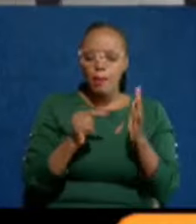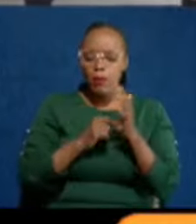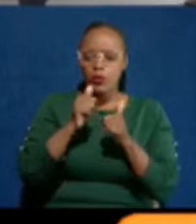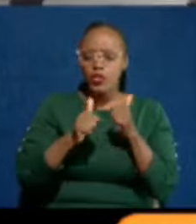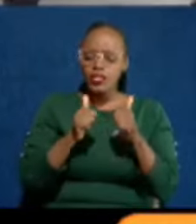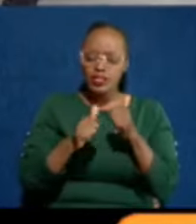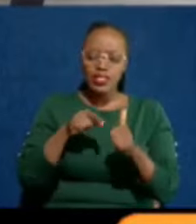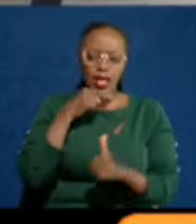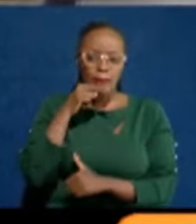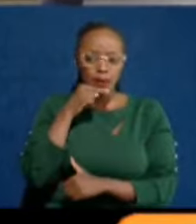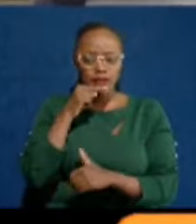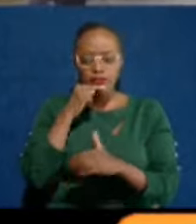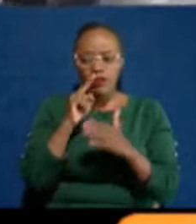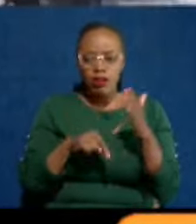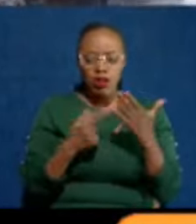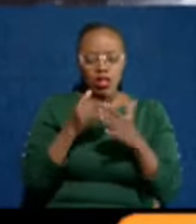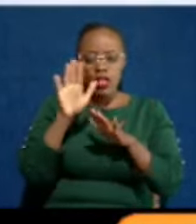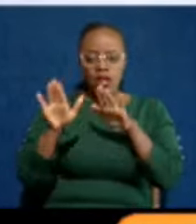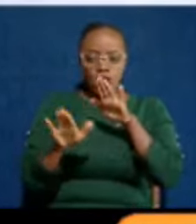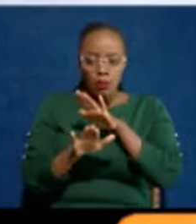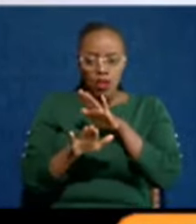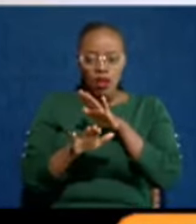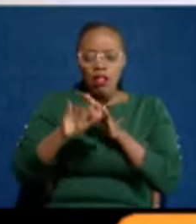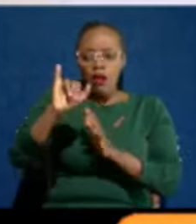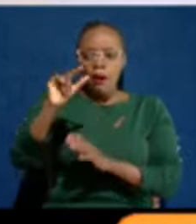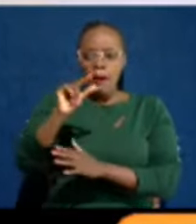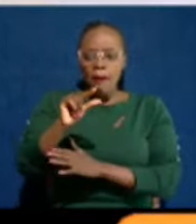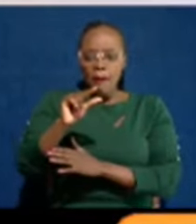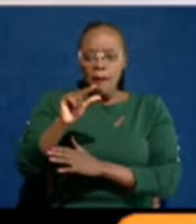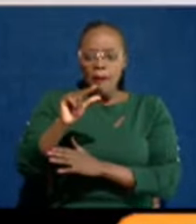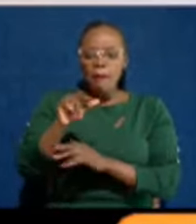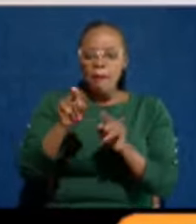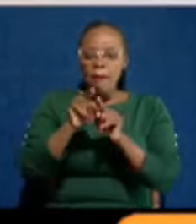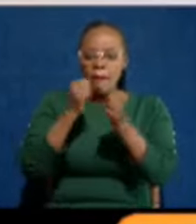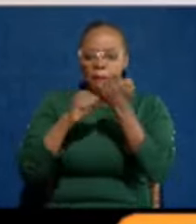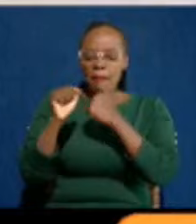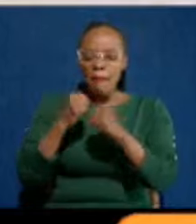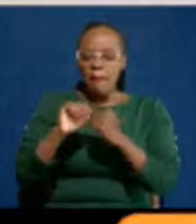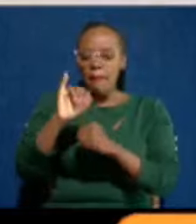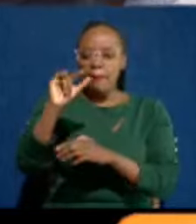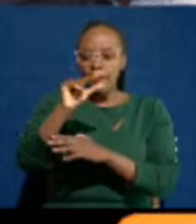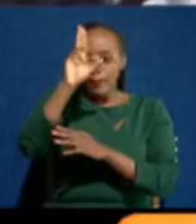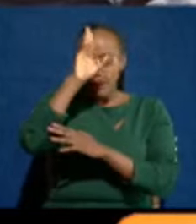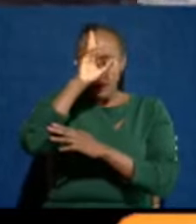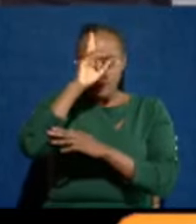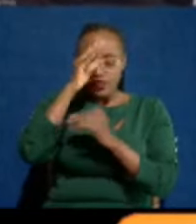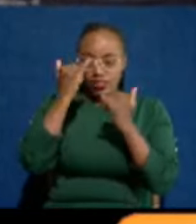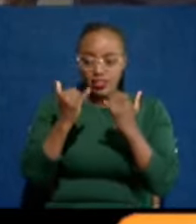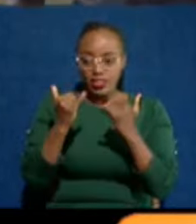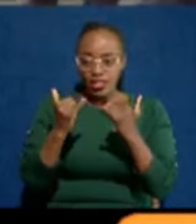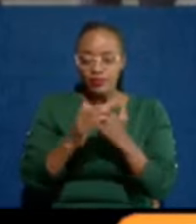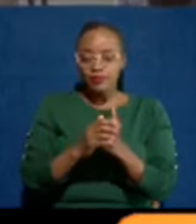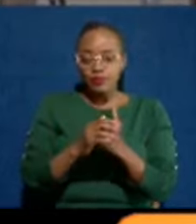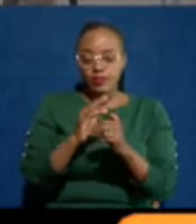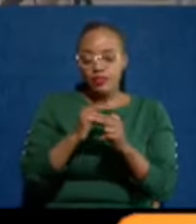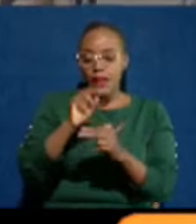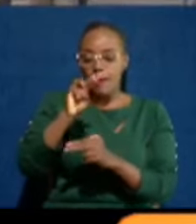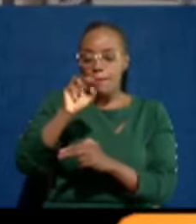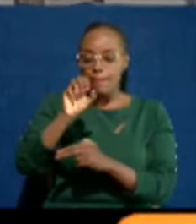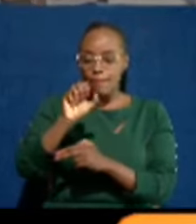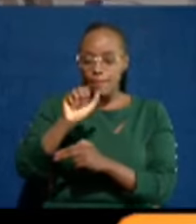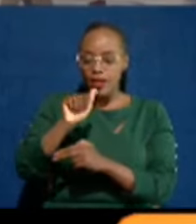that is the deputy IG, who is also the acting inspector general of police right now, Masengeli, saying